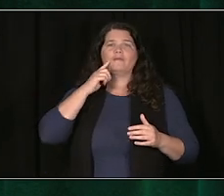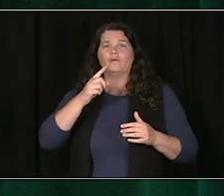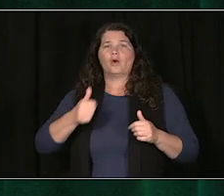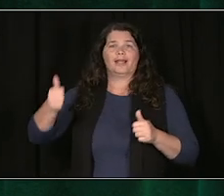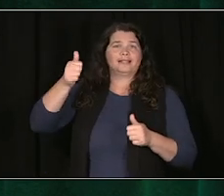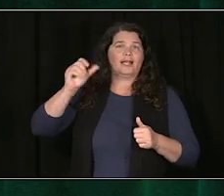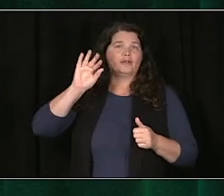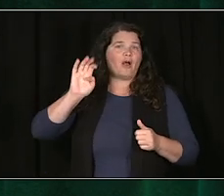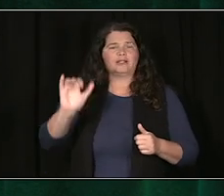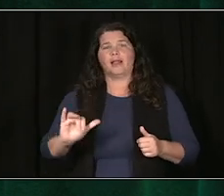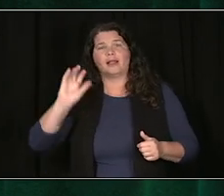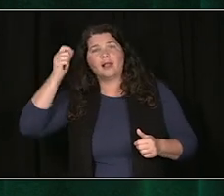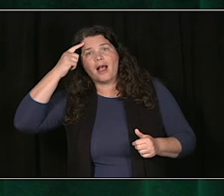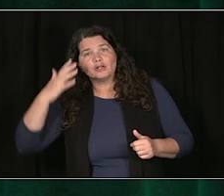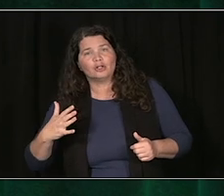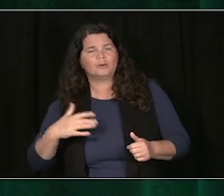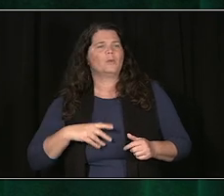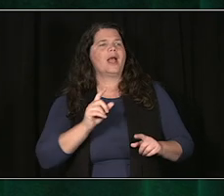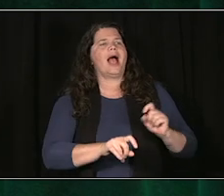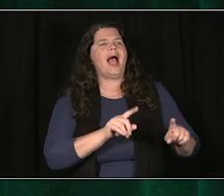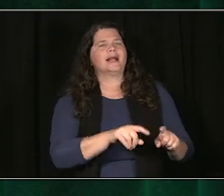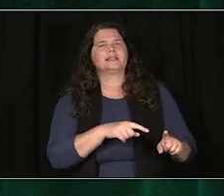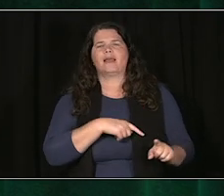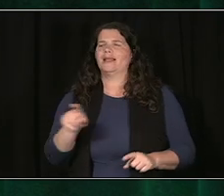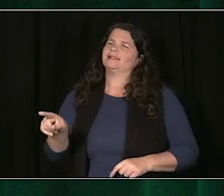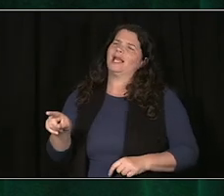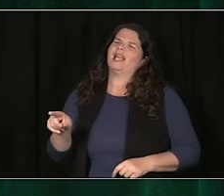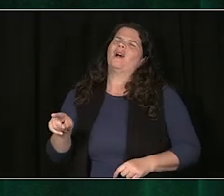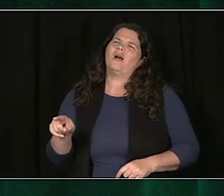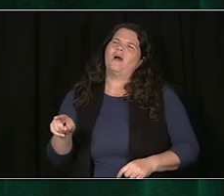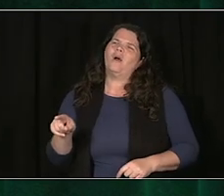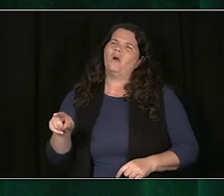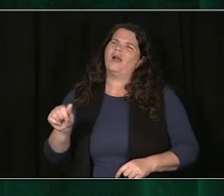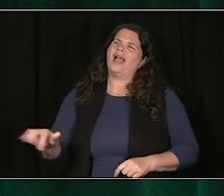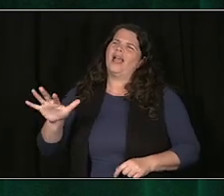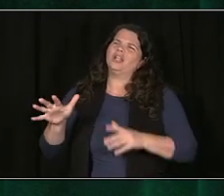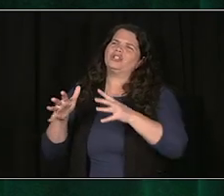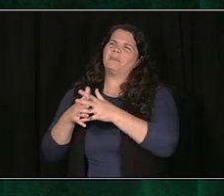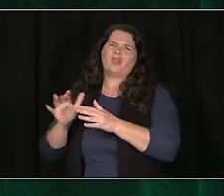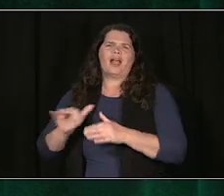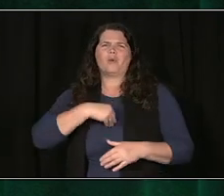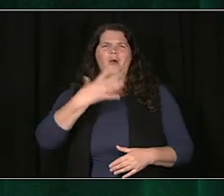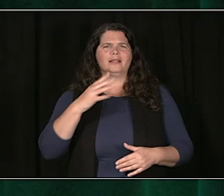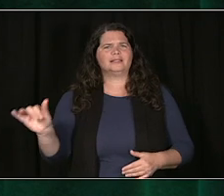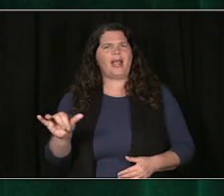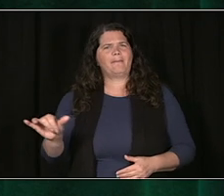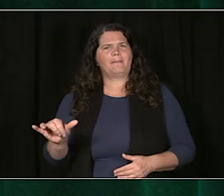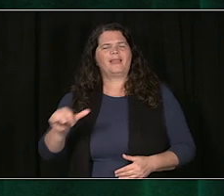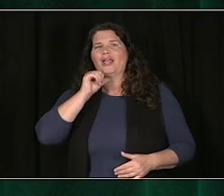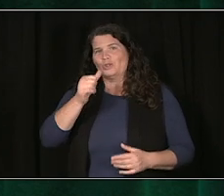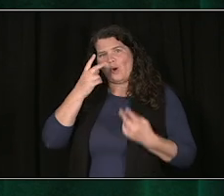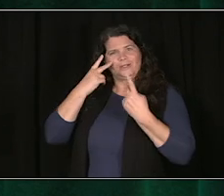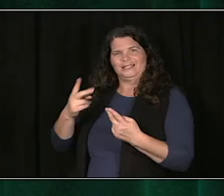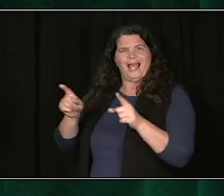as governor. And a lot of times they put us in the same category as white women because they don't see us as a community of color.